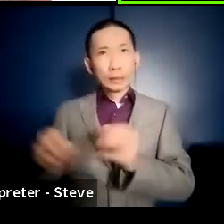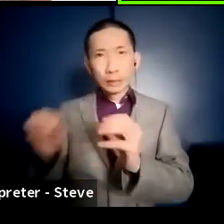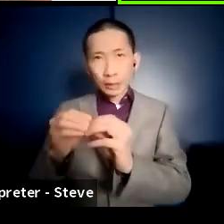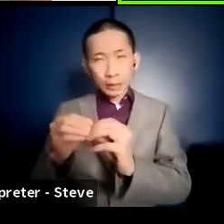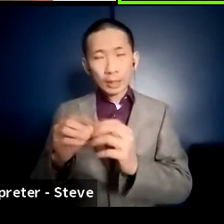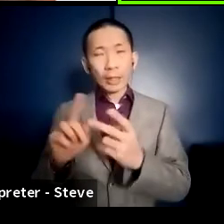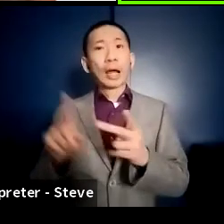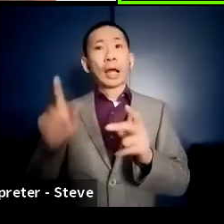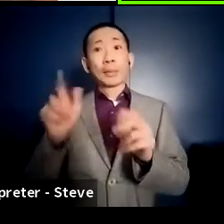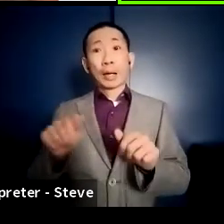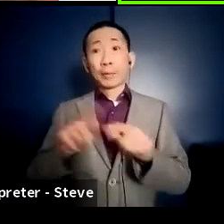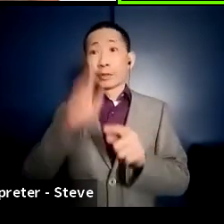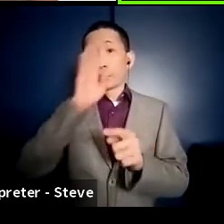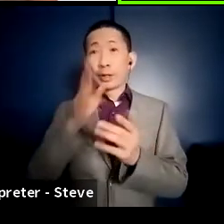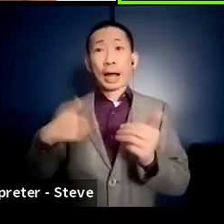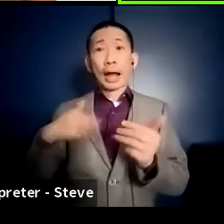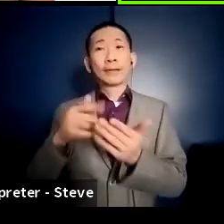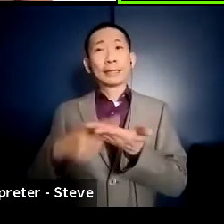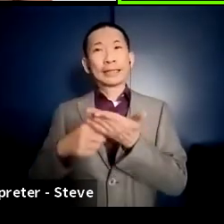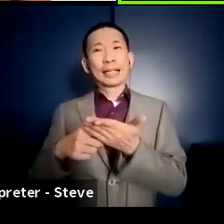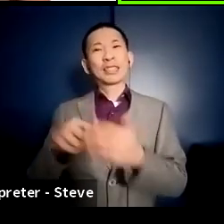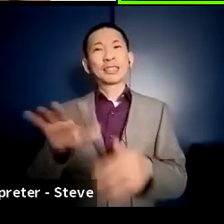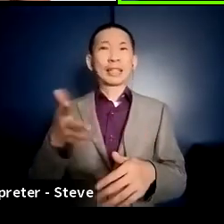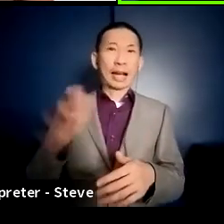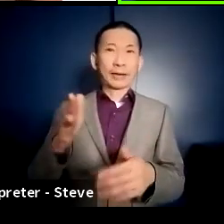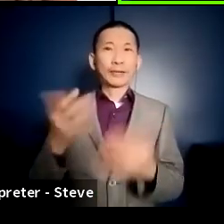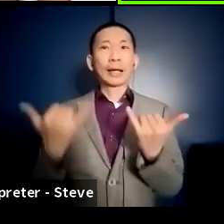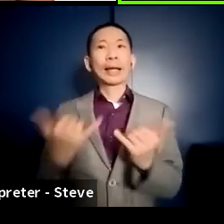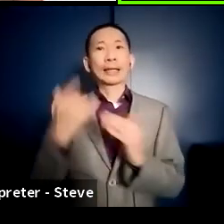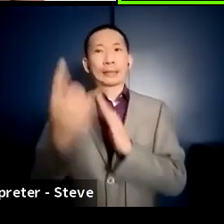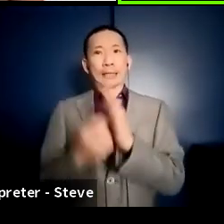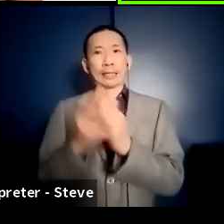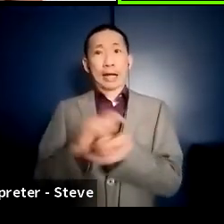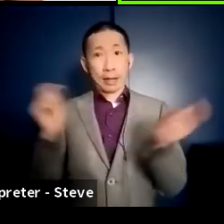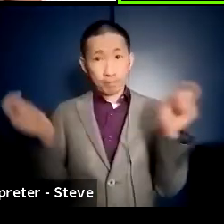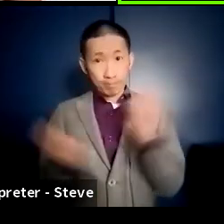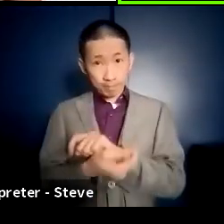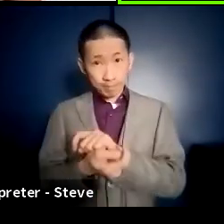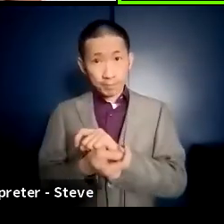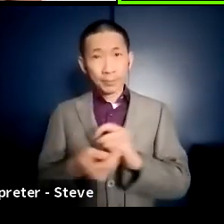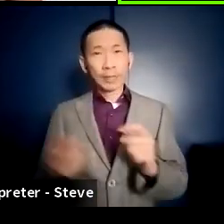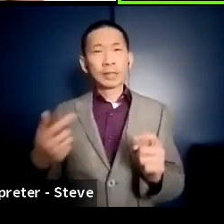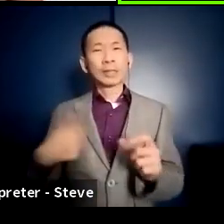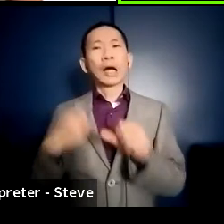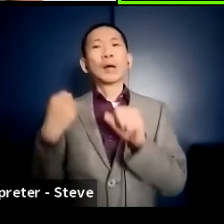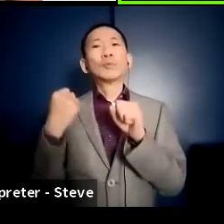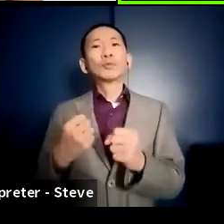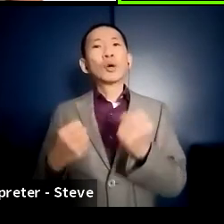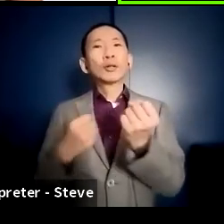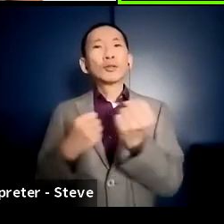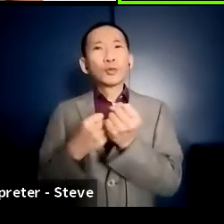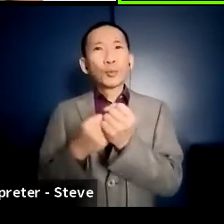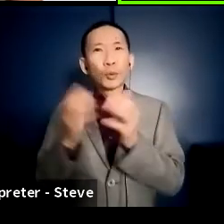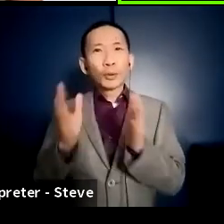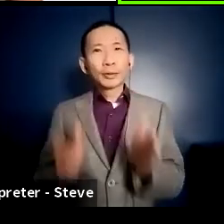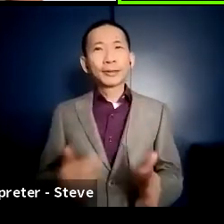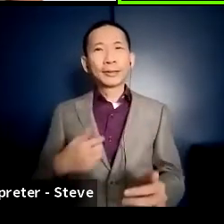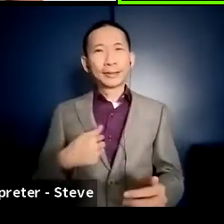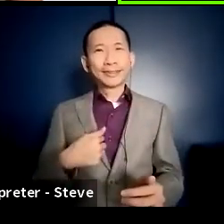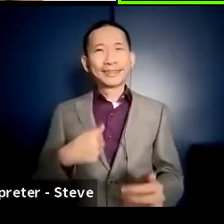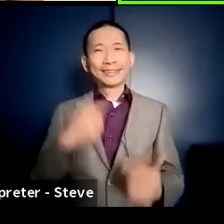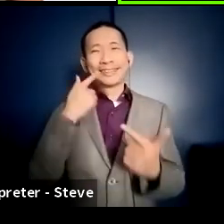able to have these conversations, kinda. Anyway, it's a time. And so I'm a huge fan